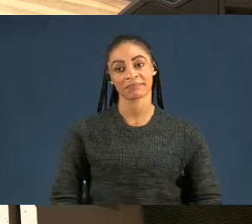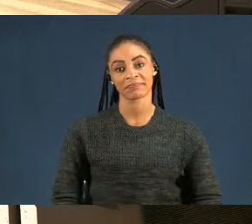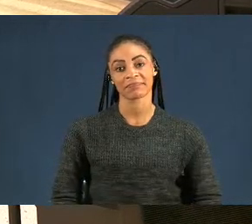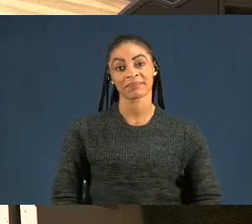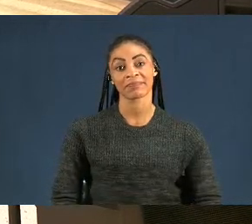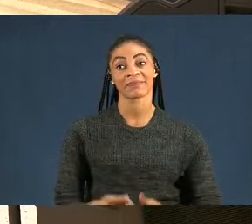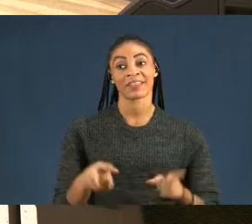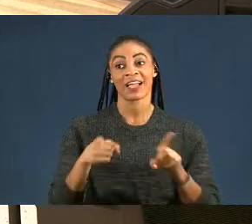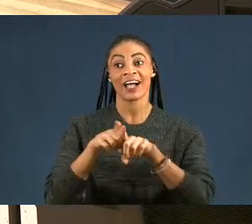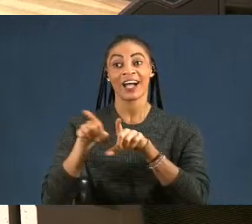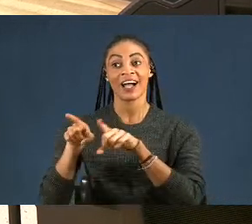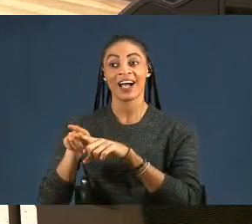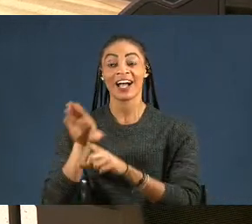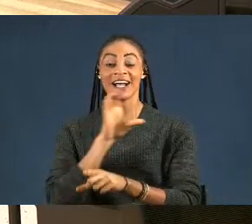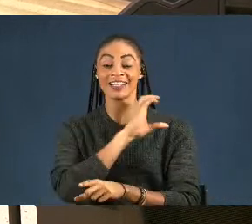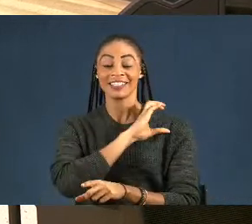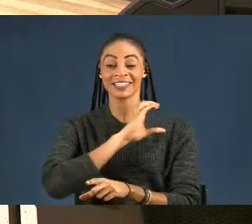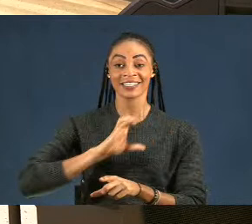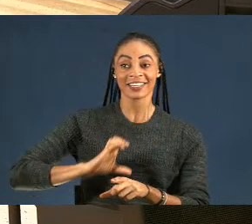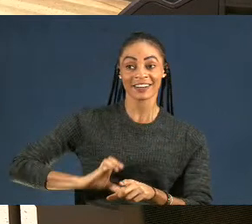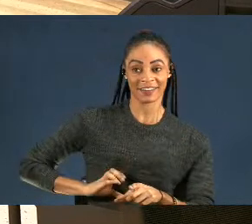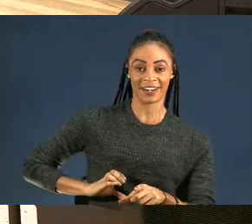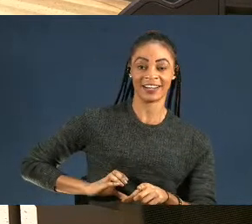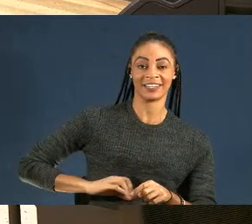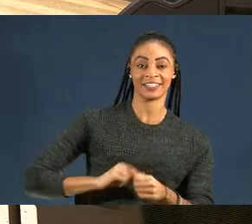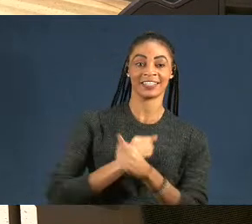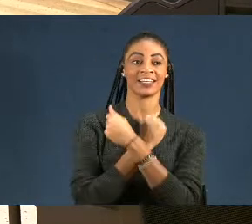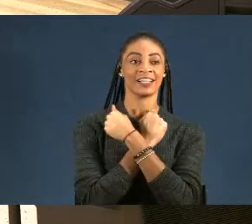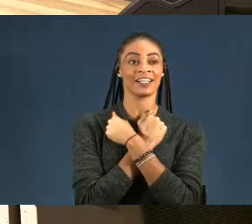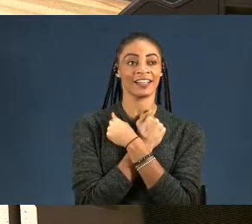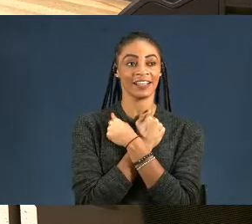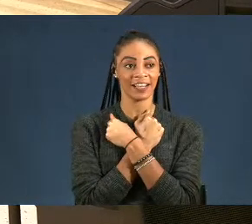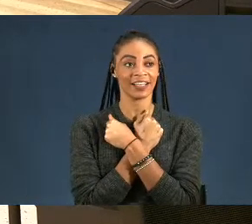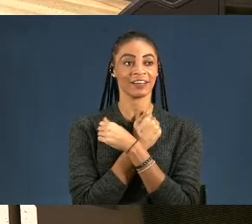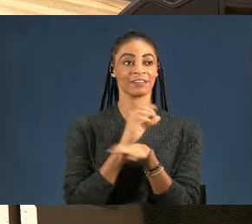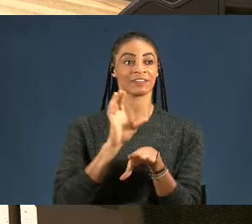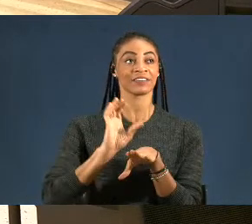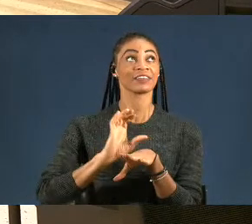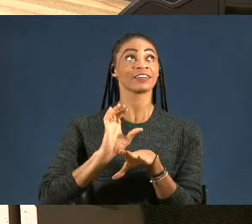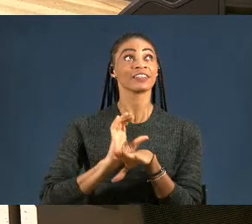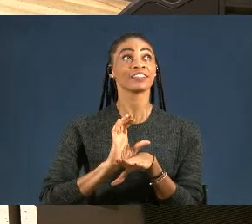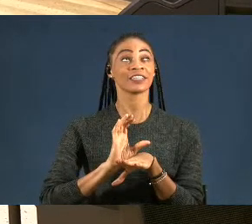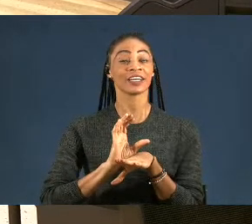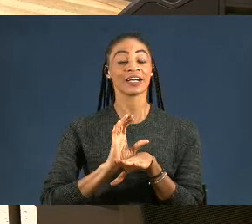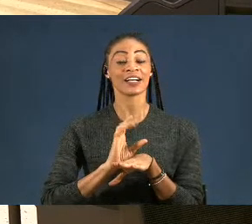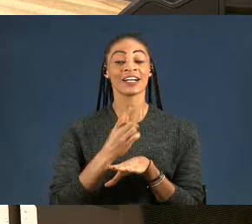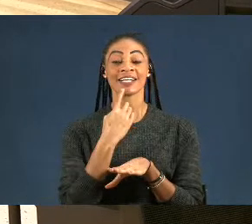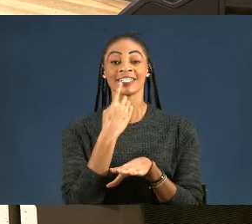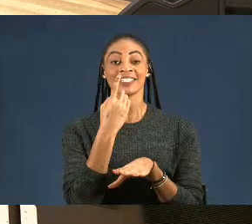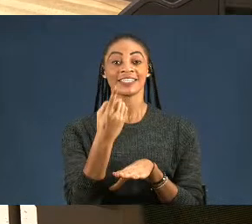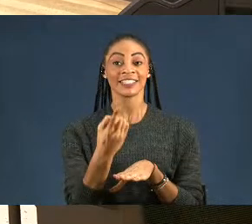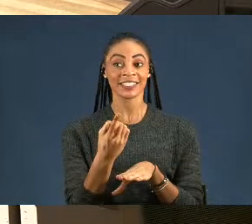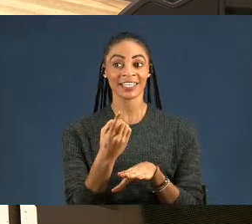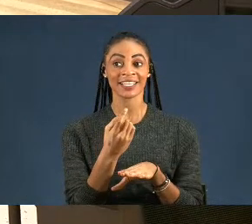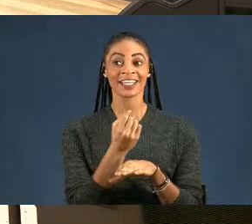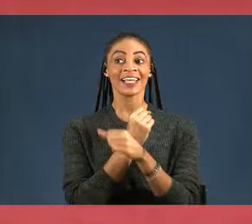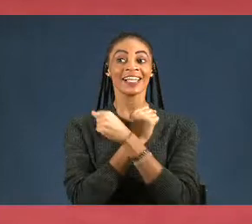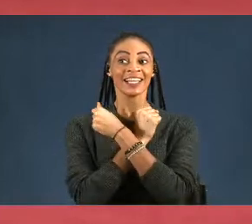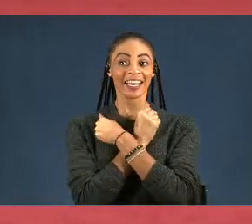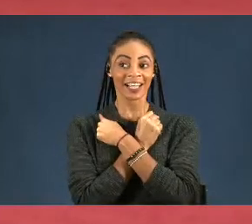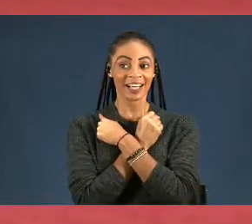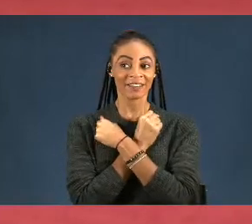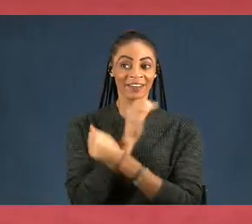As Christ loved the church. That is, in fact, it says love as their own